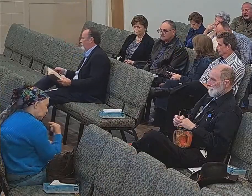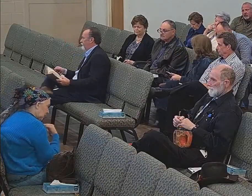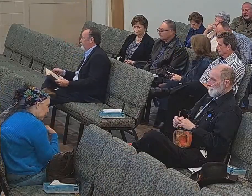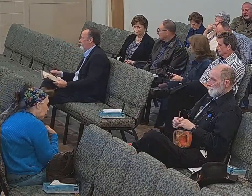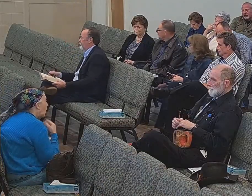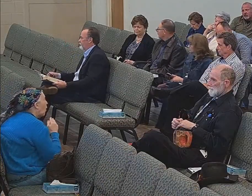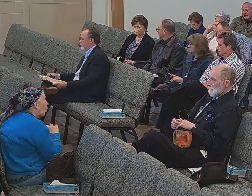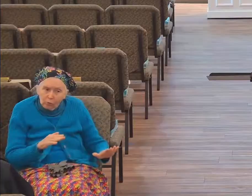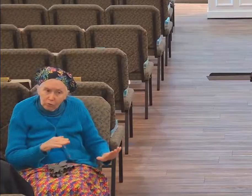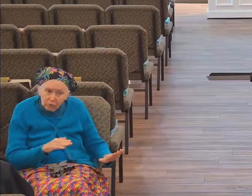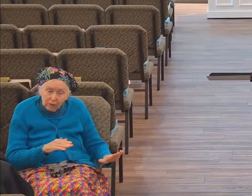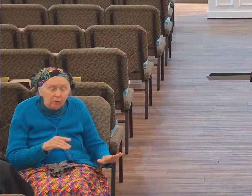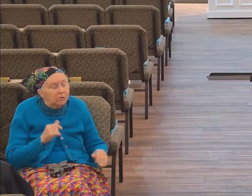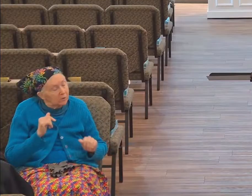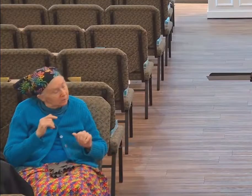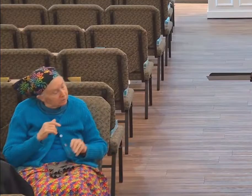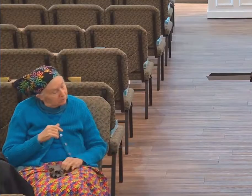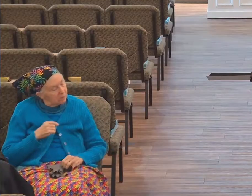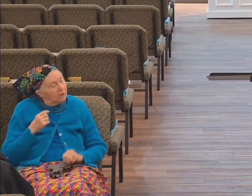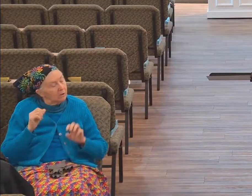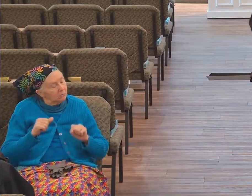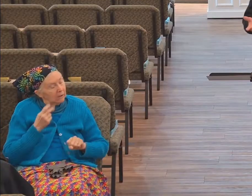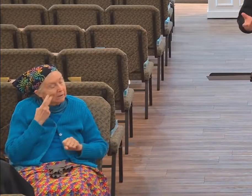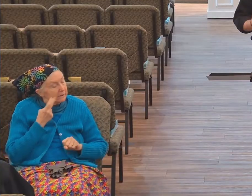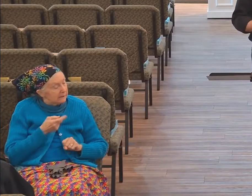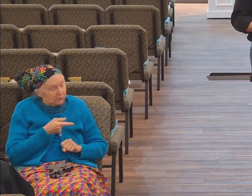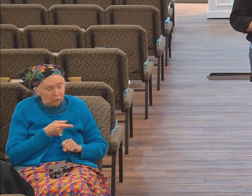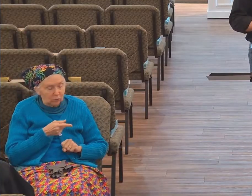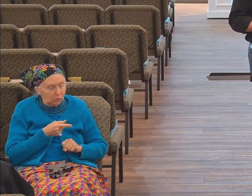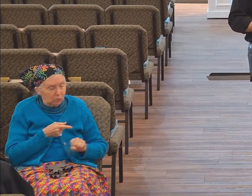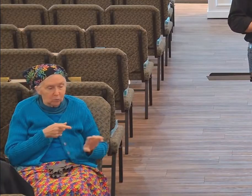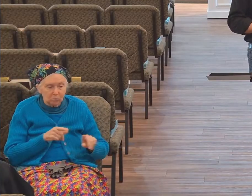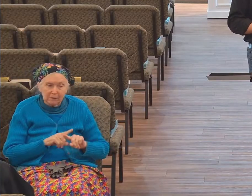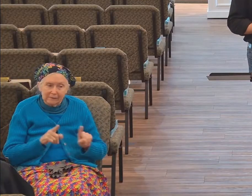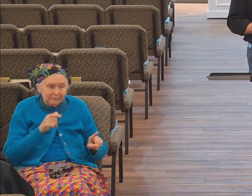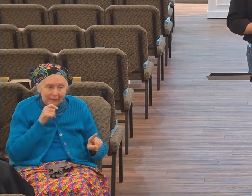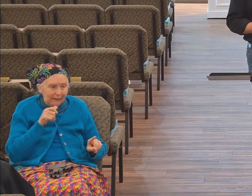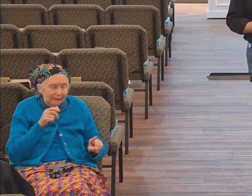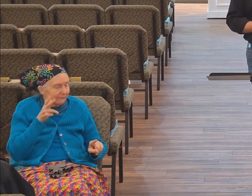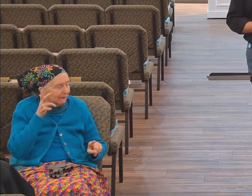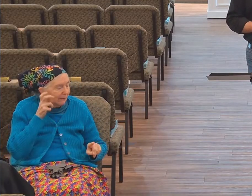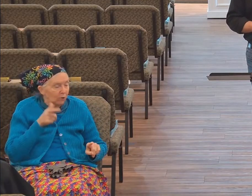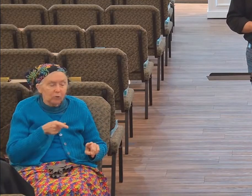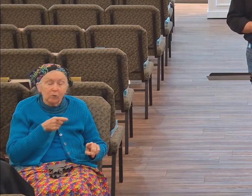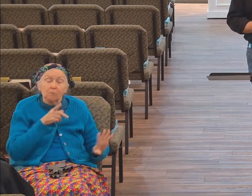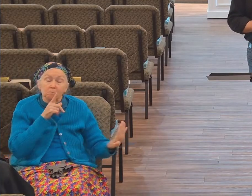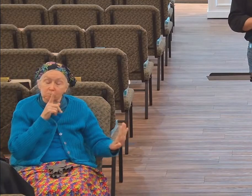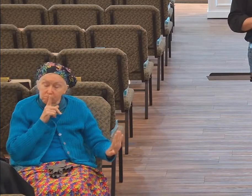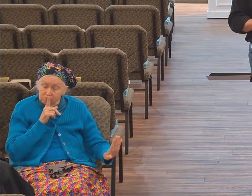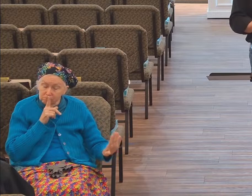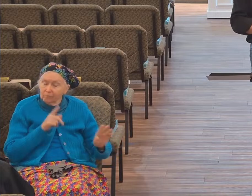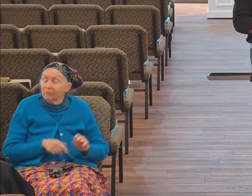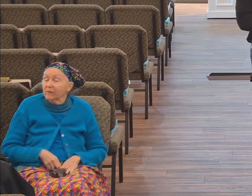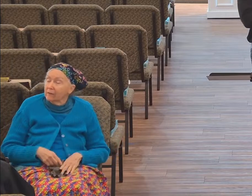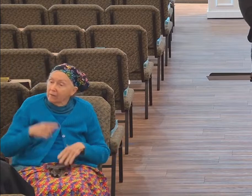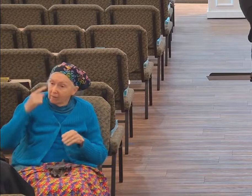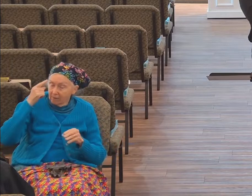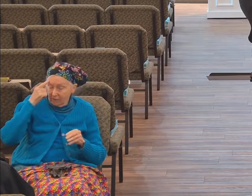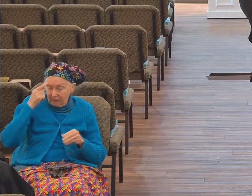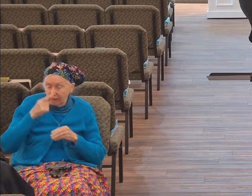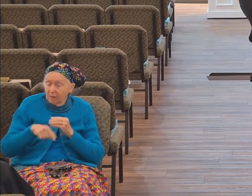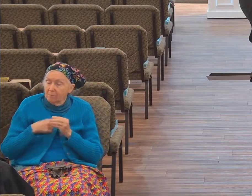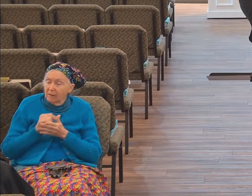Mm-hmm. Yes. That's so. Not far removed, are we? Right. So think about it.